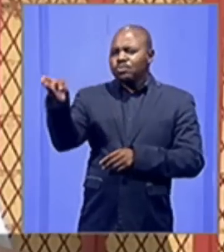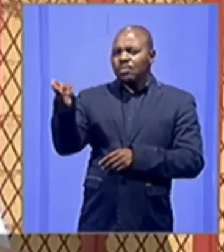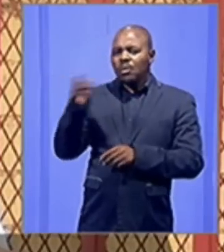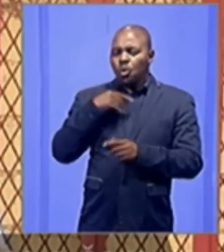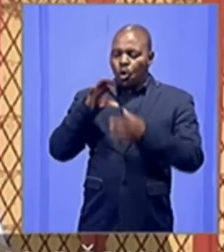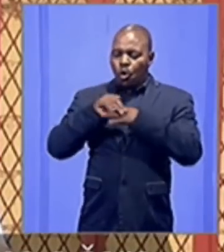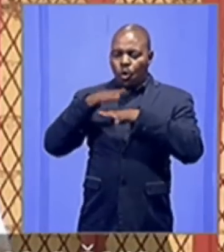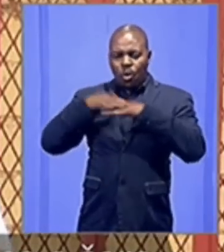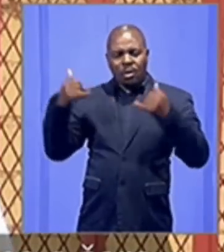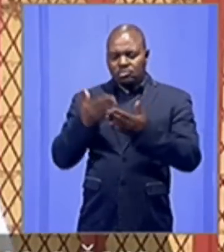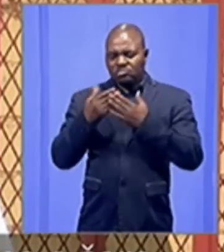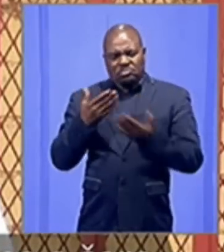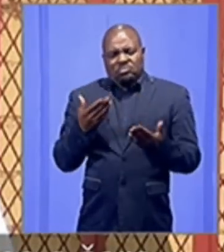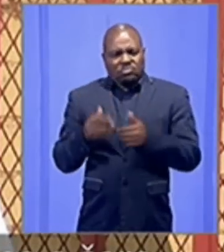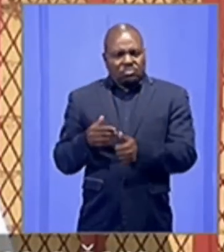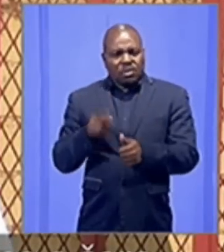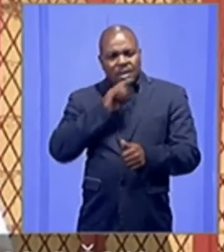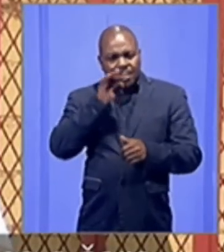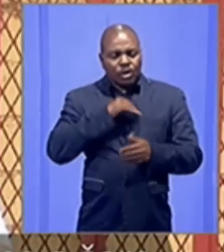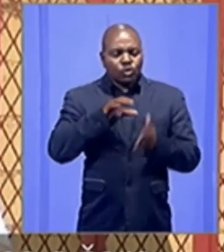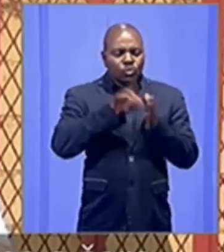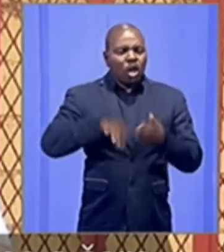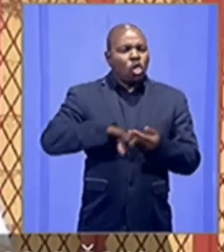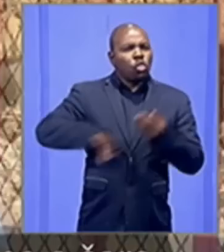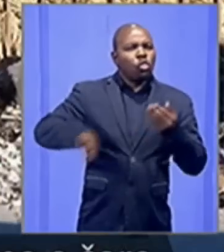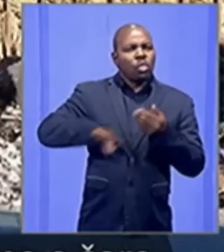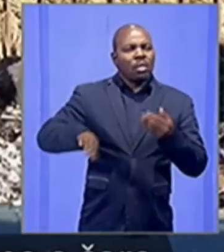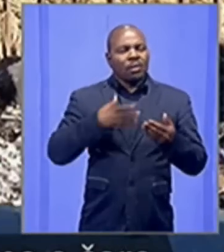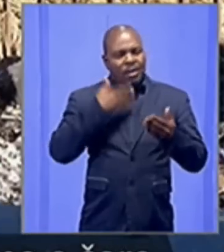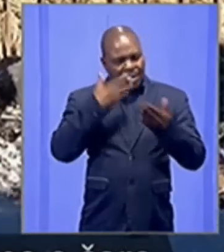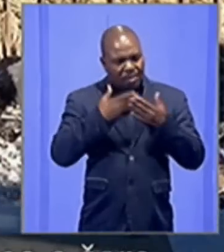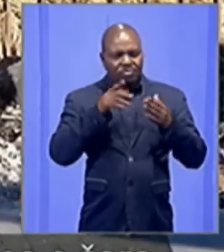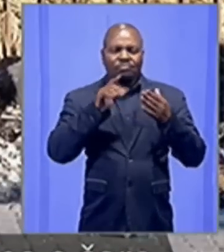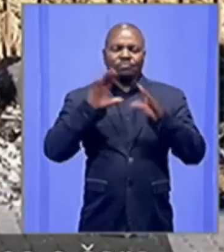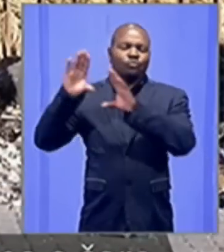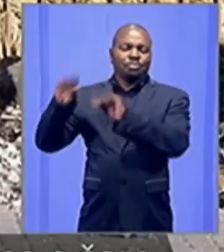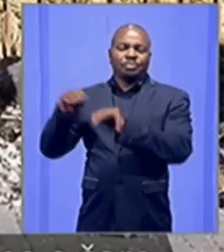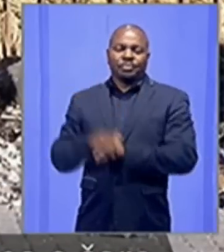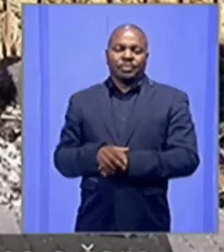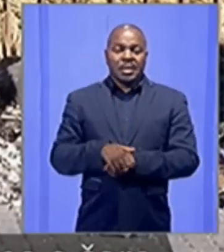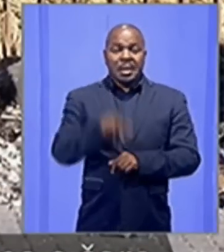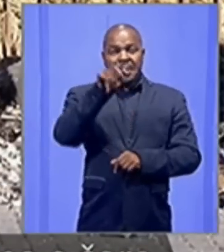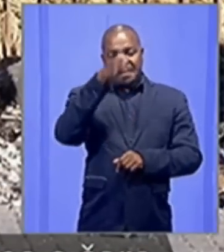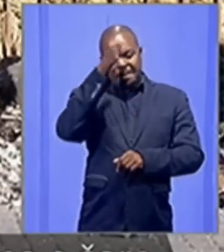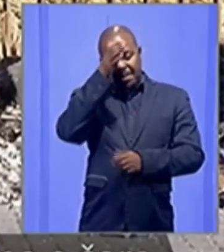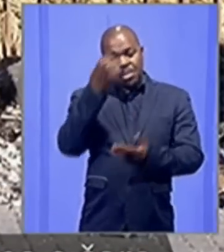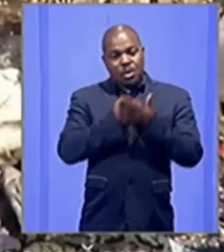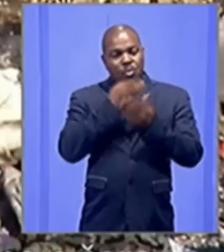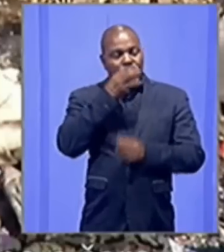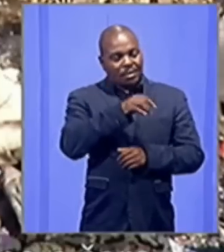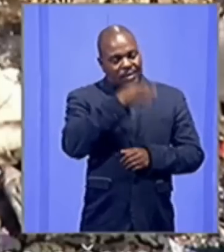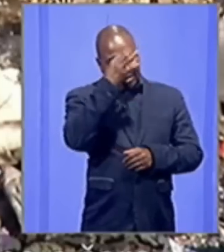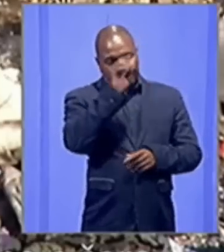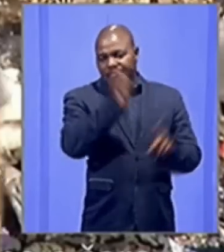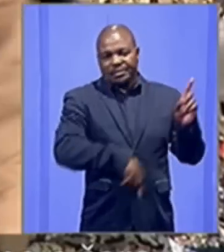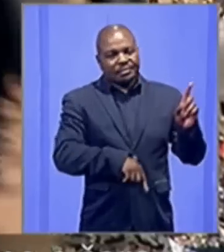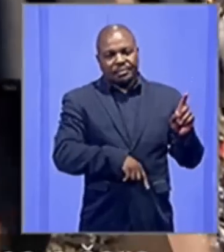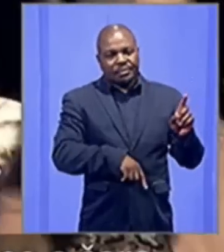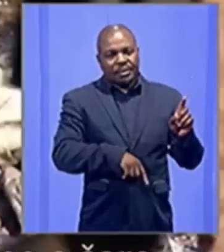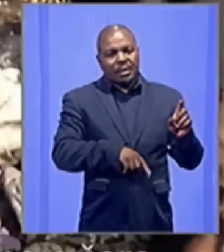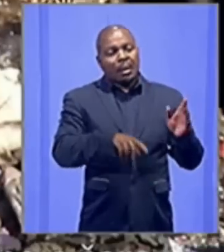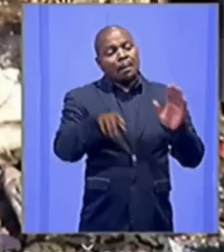study online. That will reduce the exclusion of students via population. Moitseanape wa tsa ikonomi a re puso e reteletswe ke go diragatsa melao